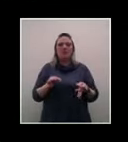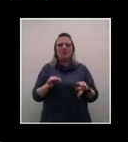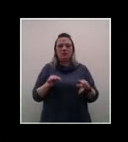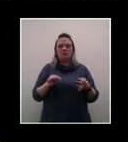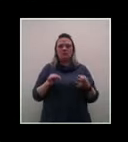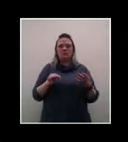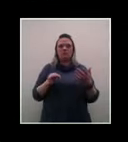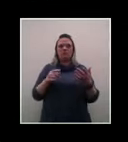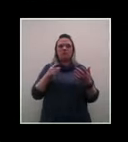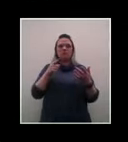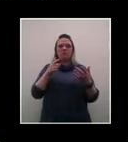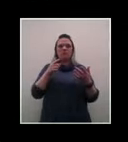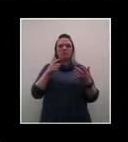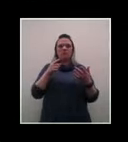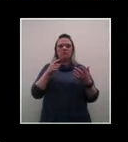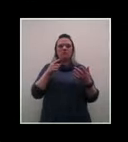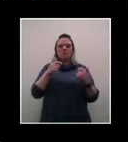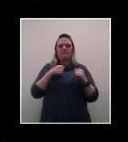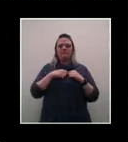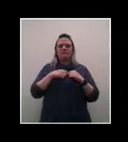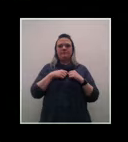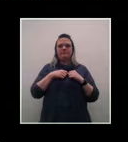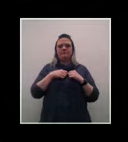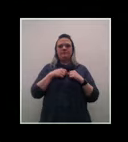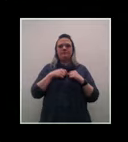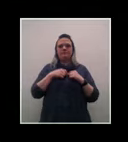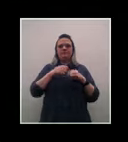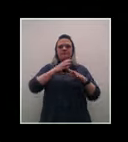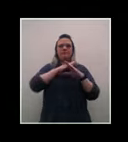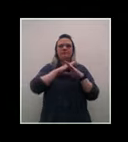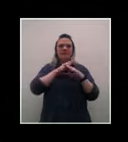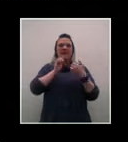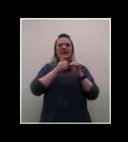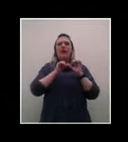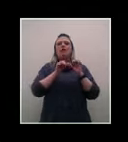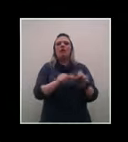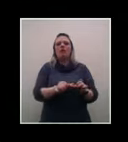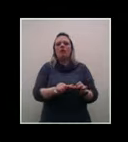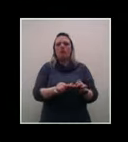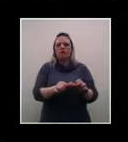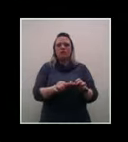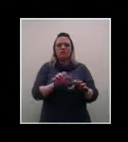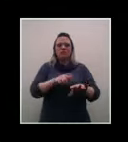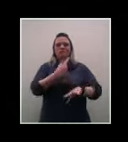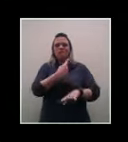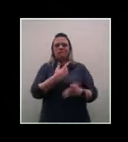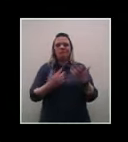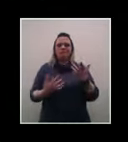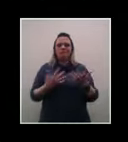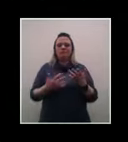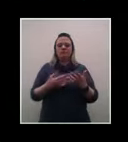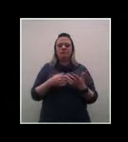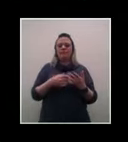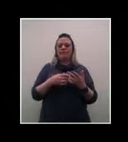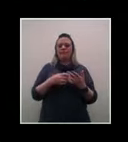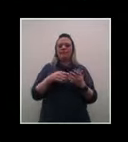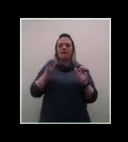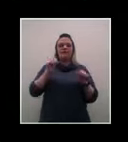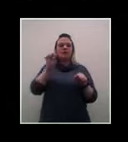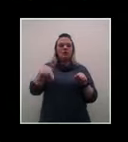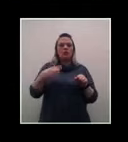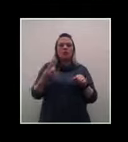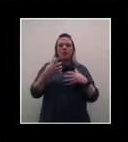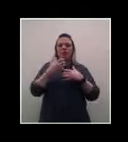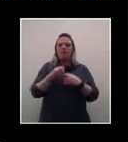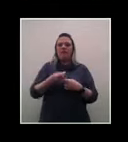is antibody detection or protection, how long that would last. So right now, all we can really confidently say